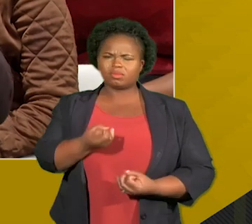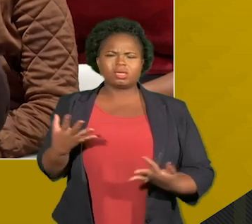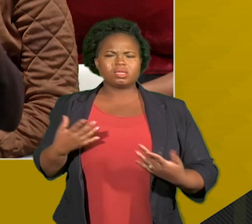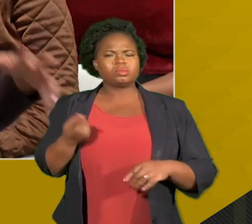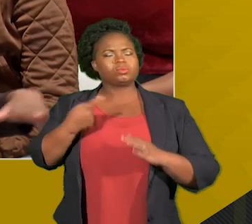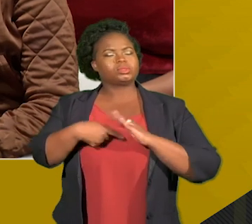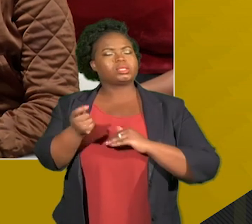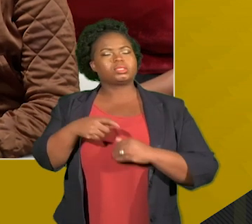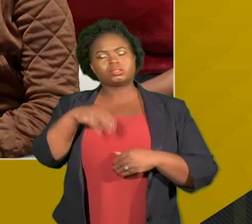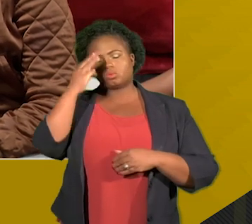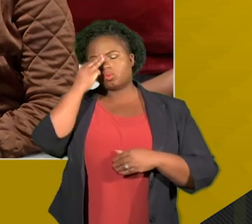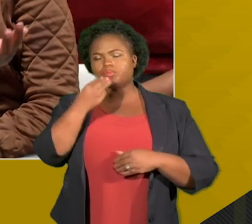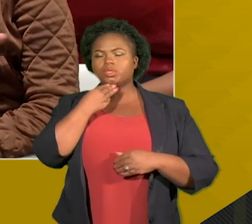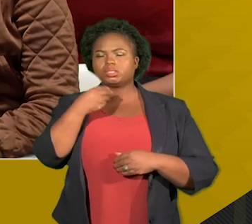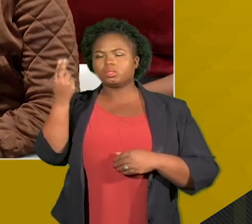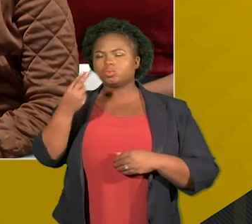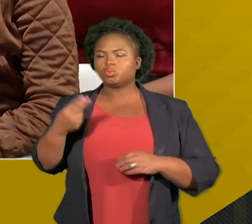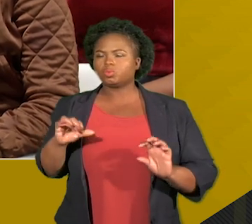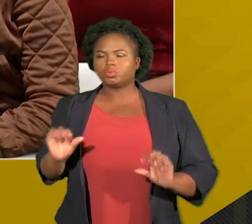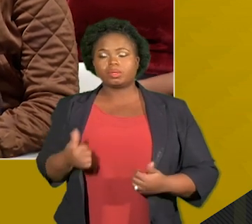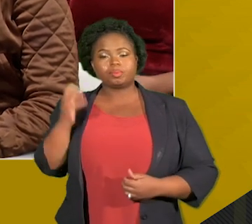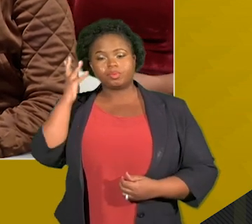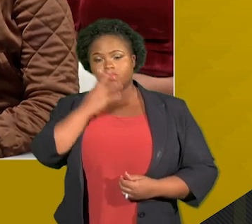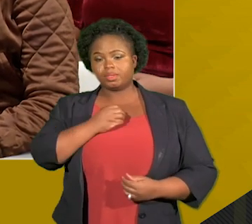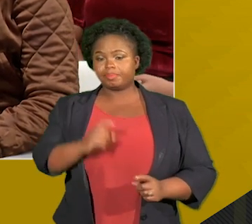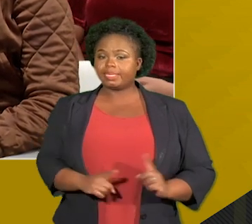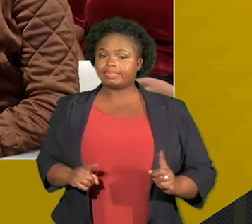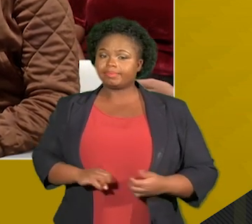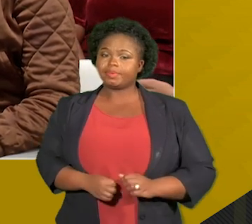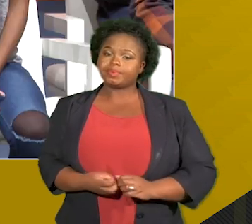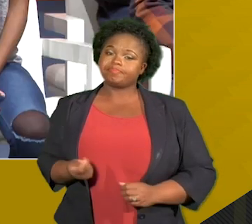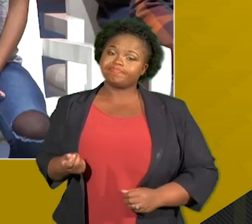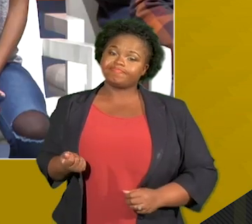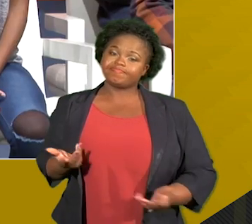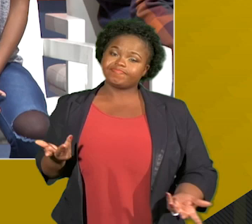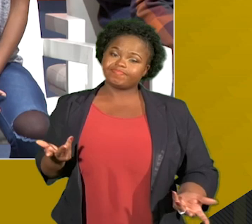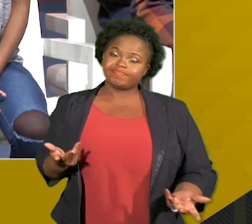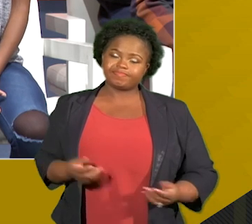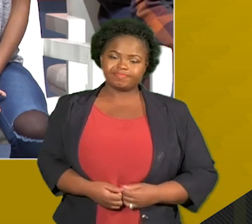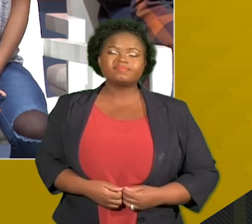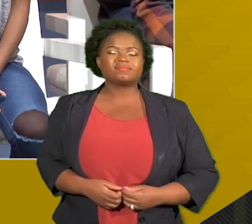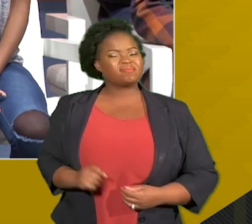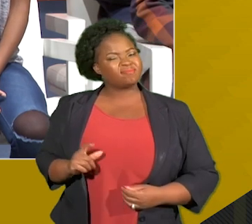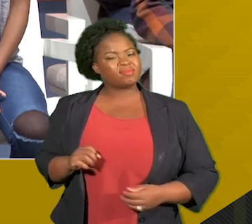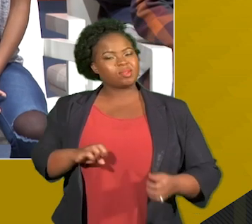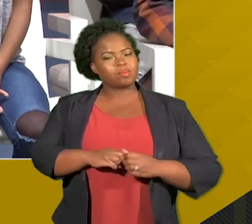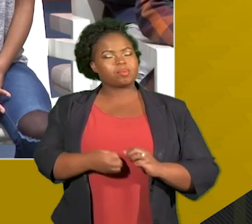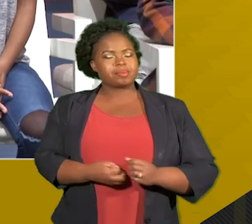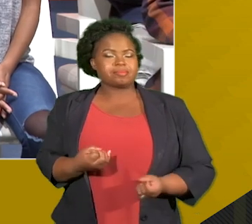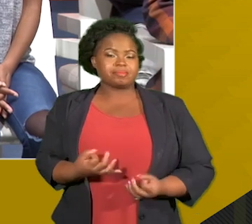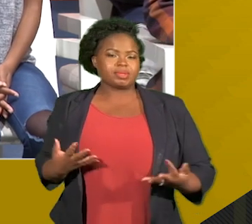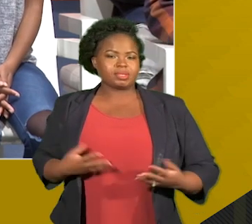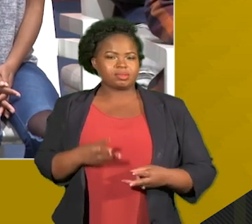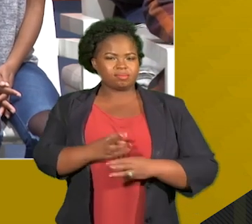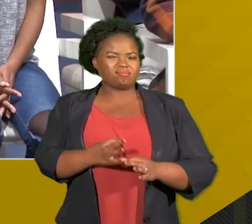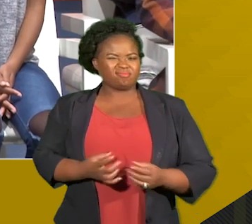got beautiful pieces. But sometimes, sikwetsa sona. Yo inkinga ile as well. I think that's why abazali bethu esikhathi